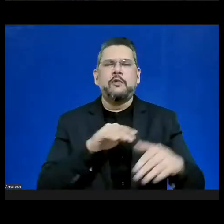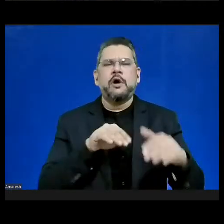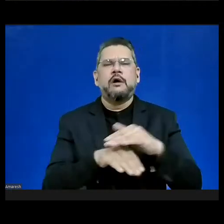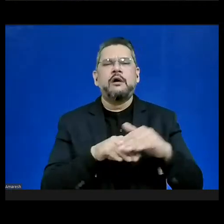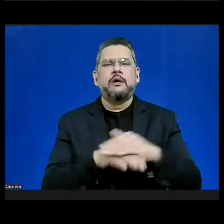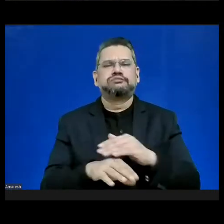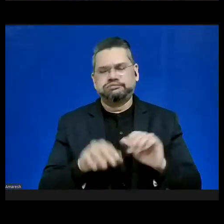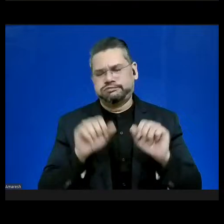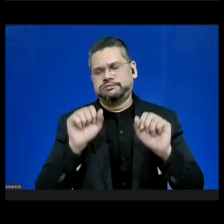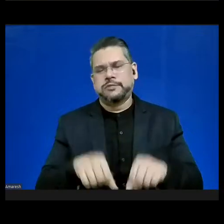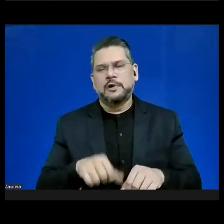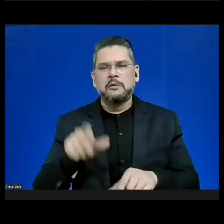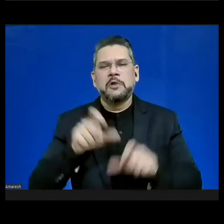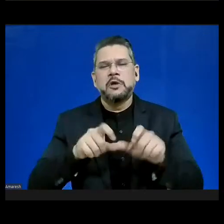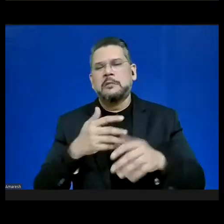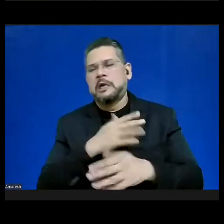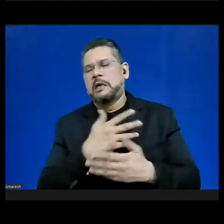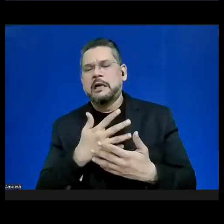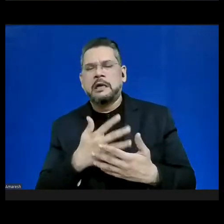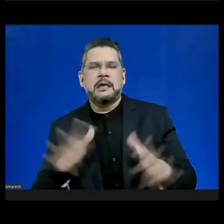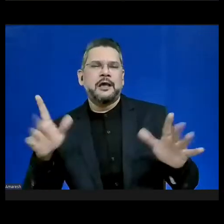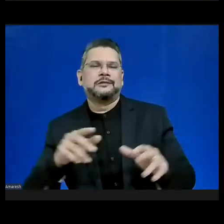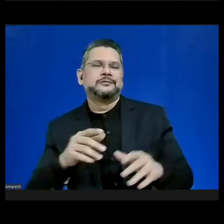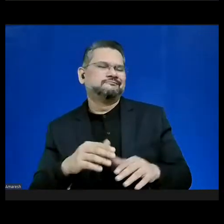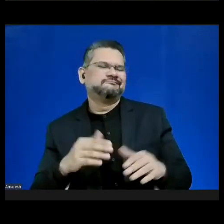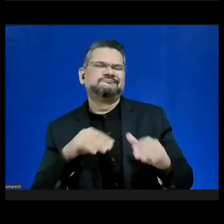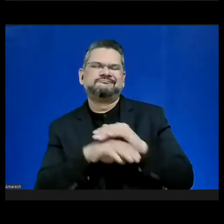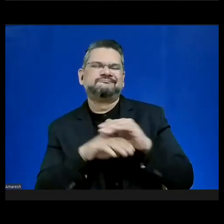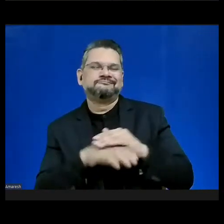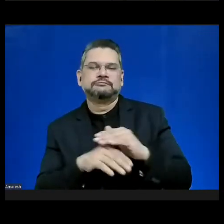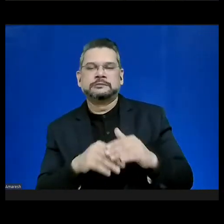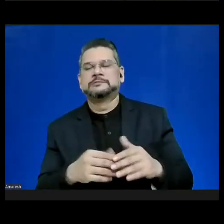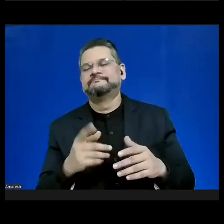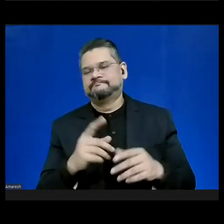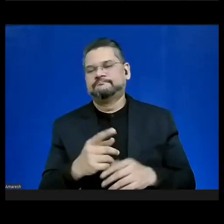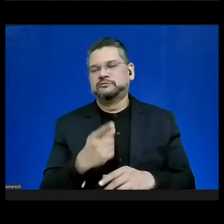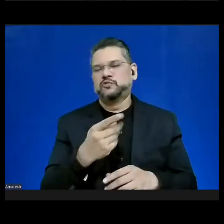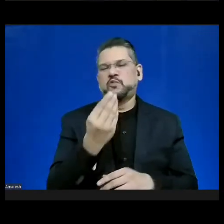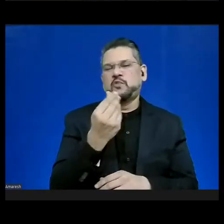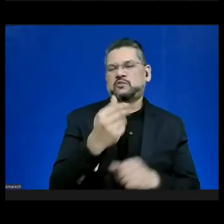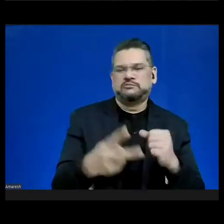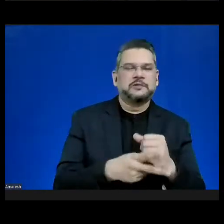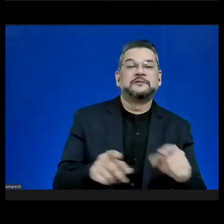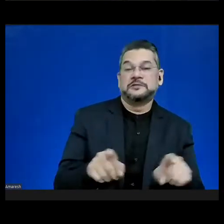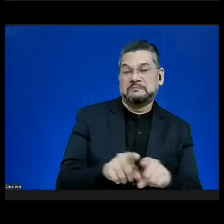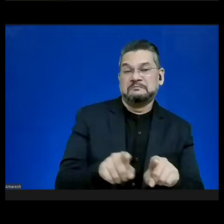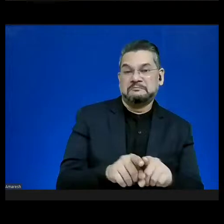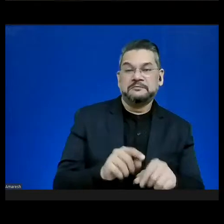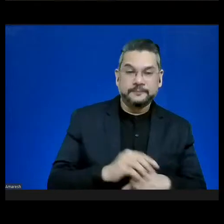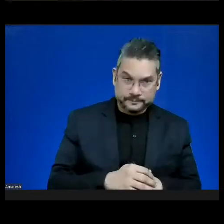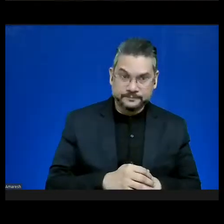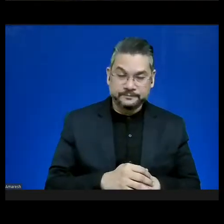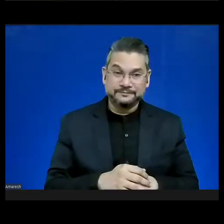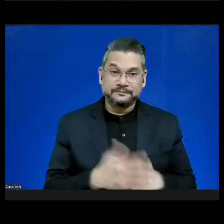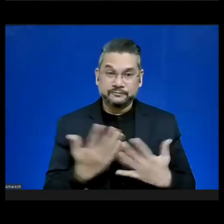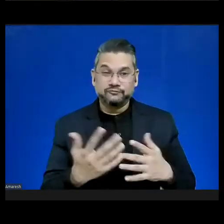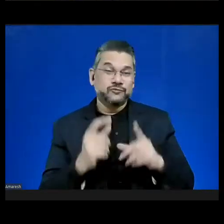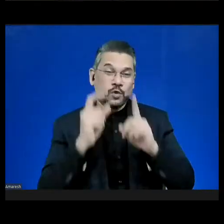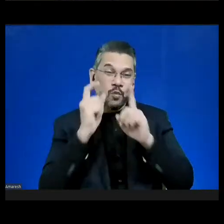of people. And that would obviously save you a lot of cost. Vocabulary should